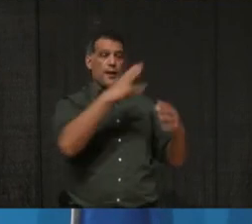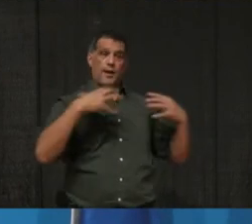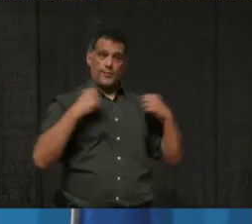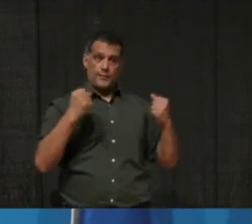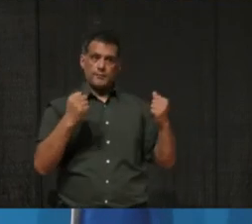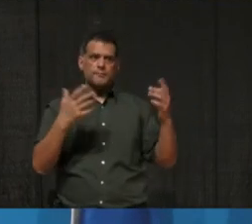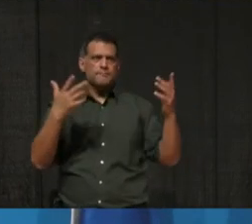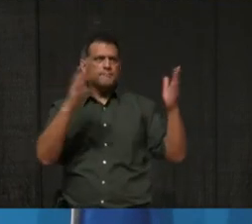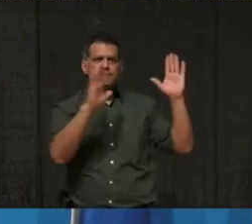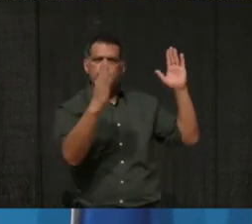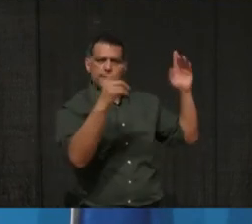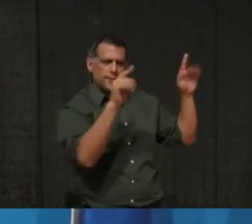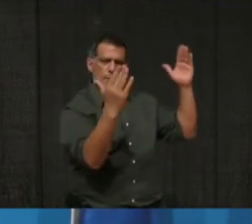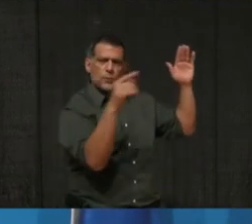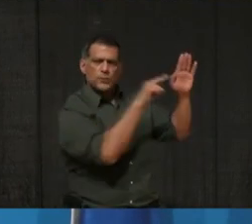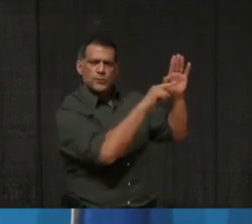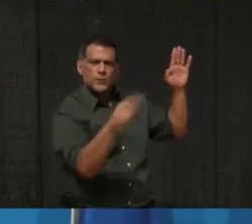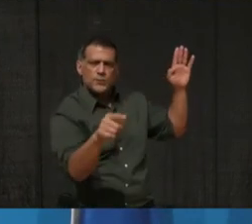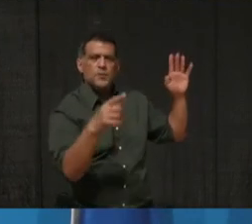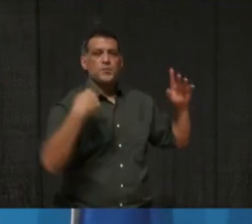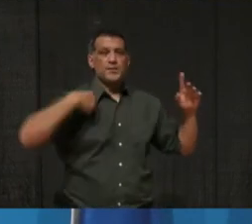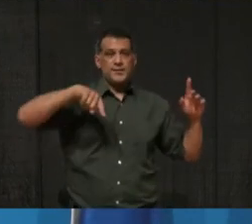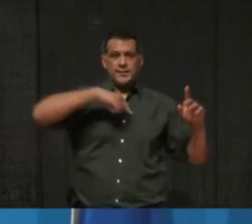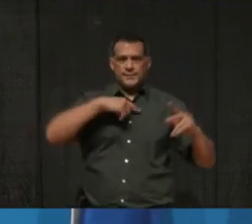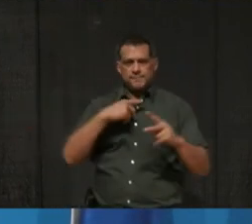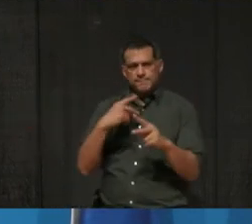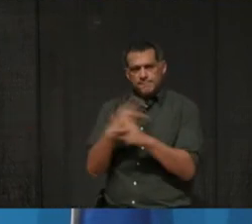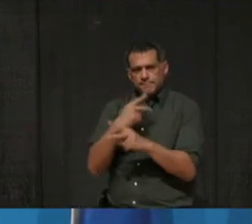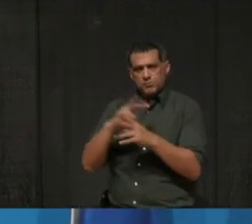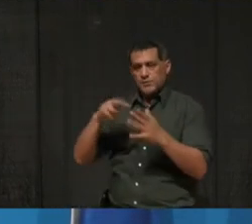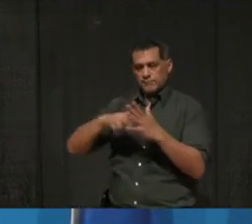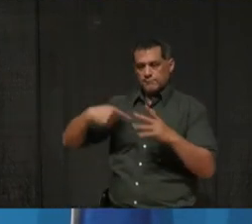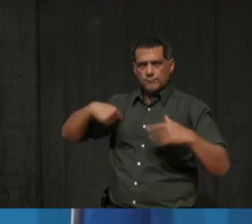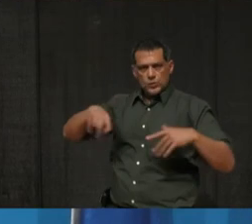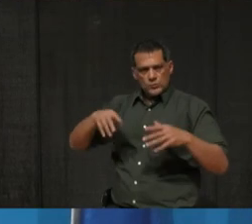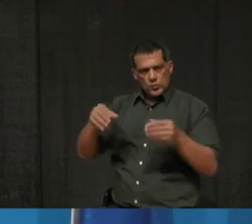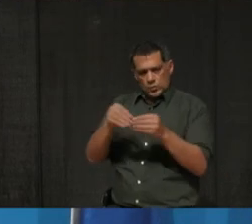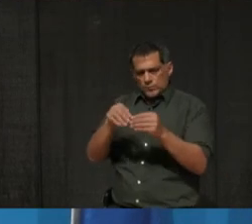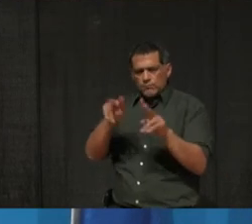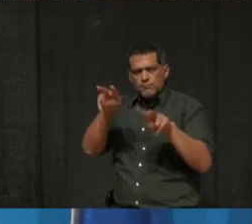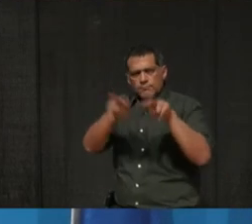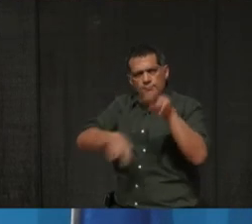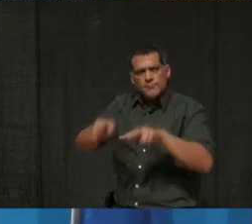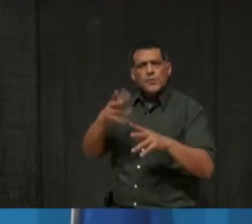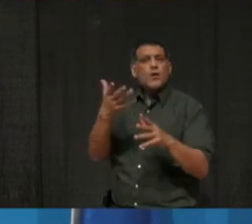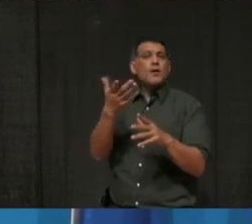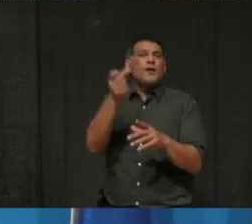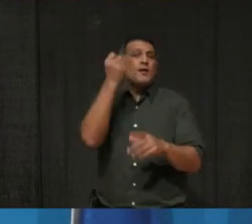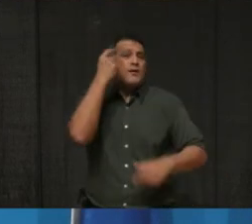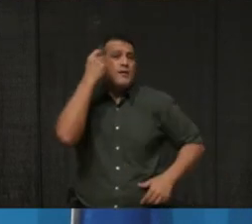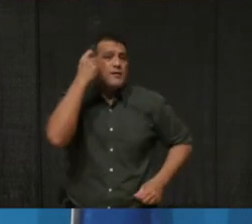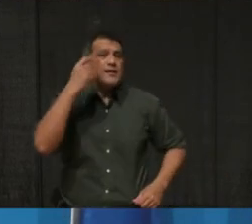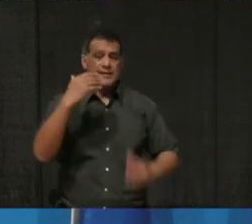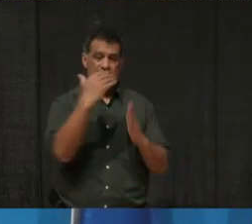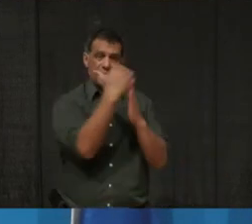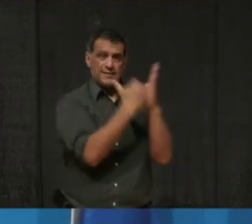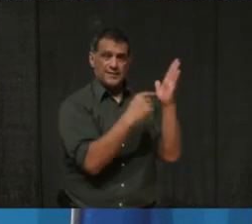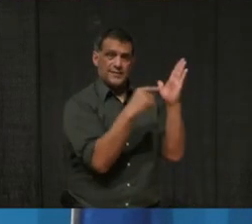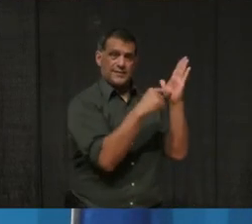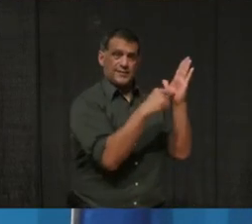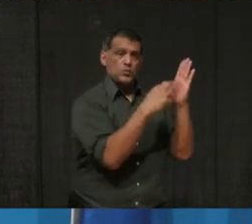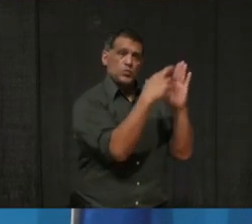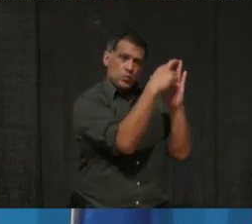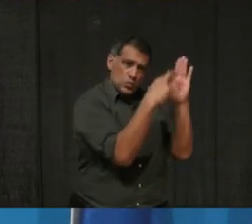slated for proactive inspections. And then also, I understand that there are elements of the regulation that limit the nature of